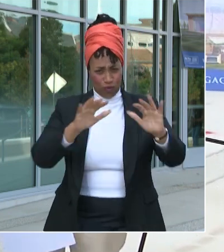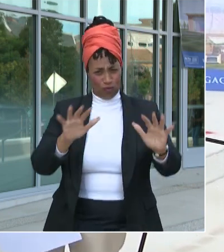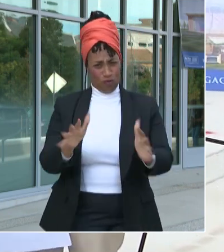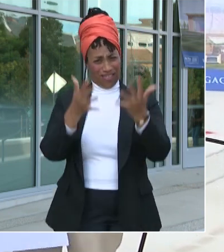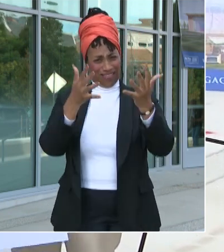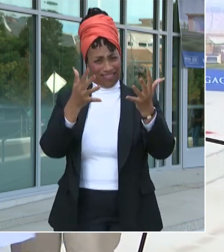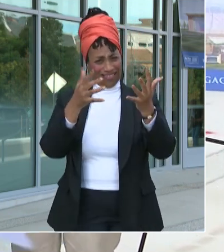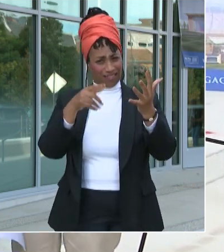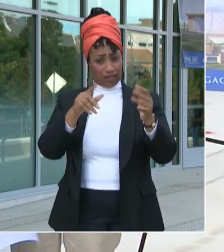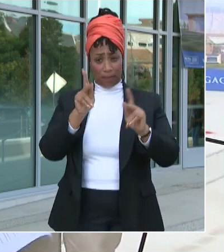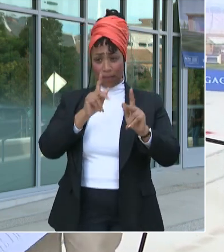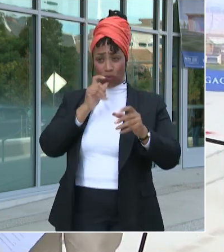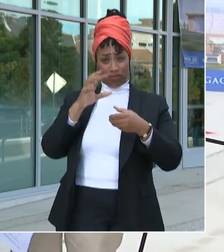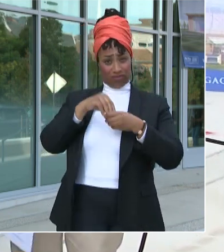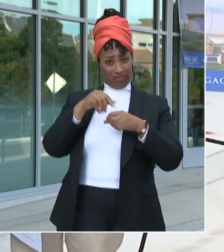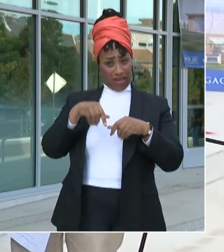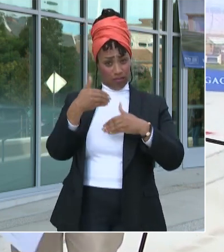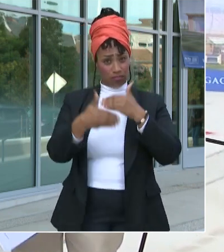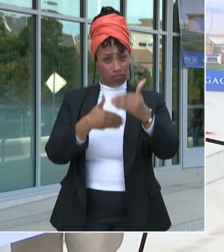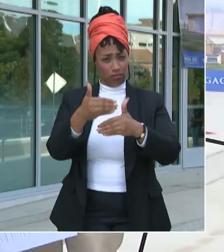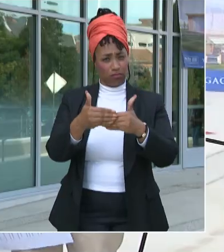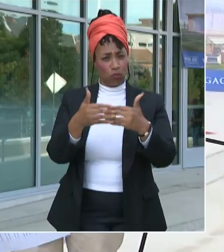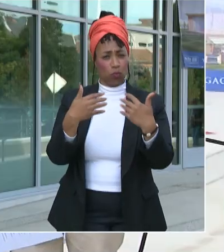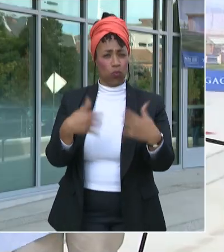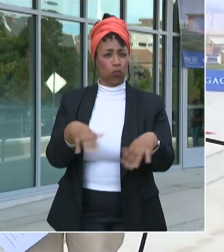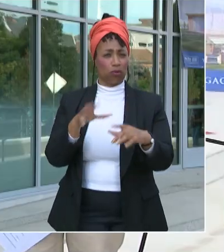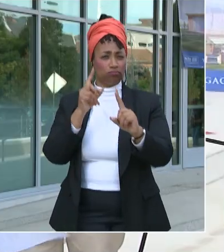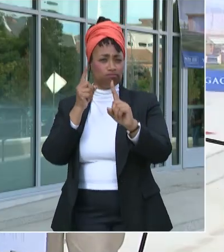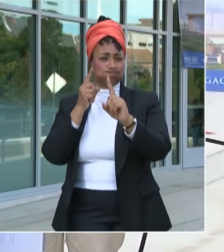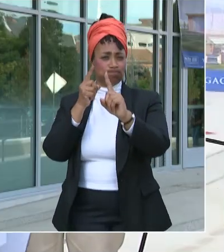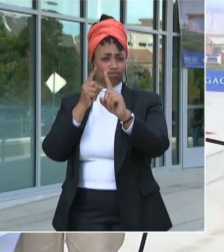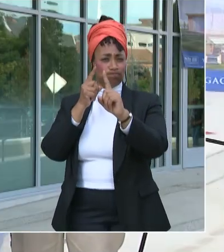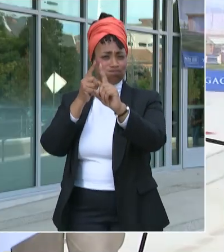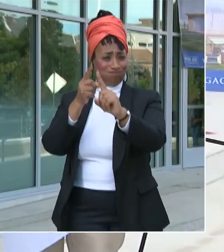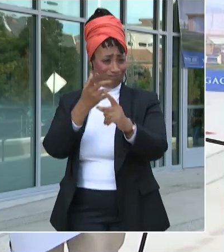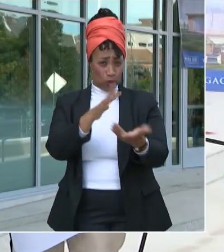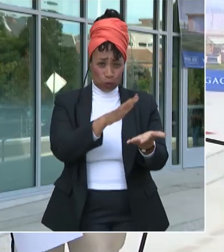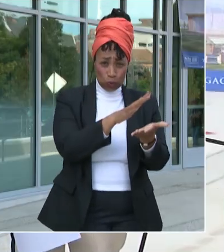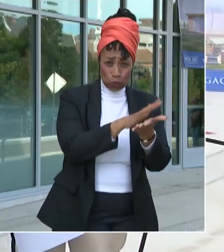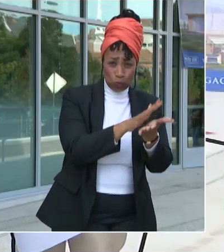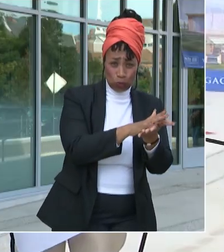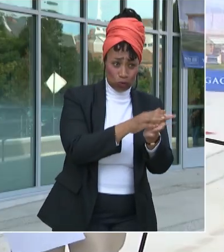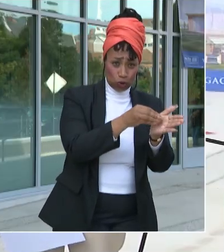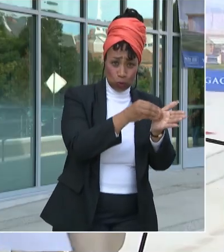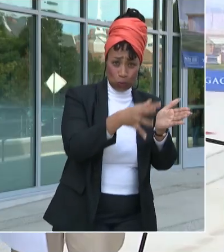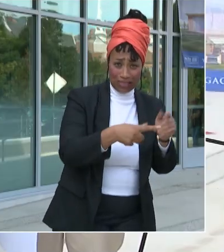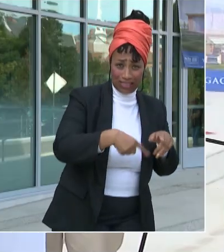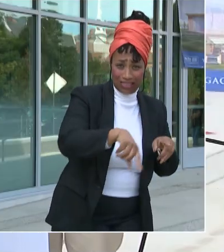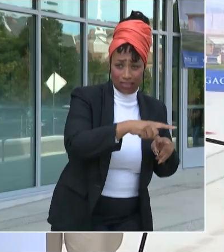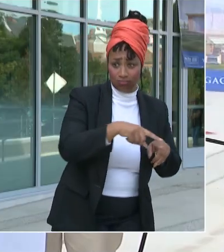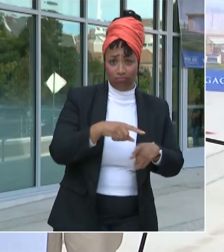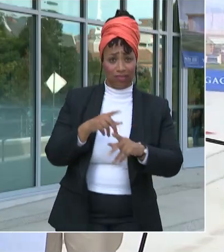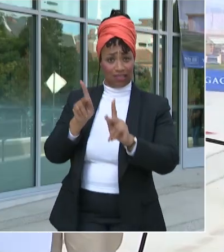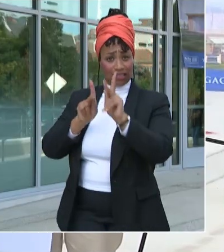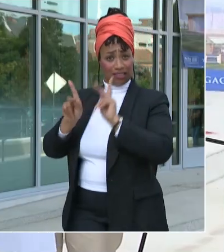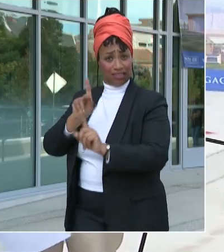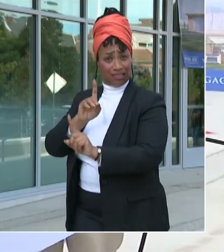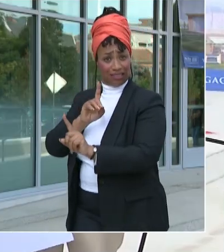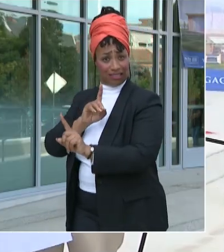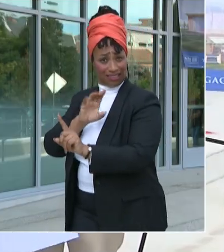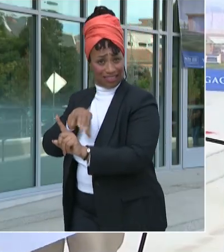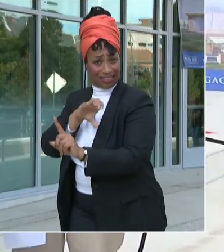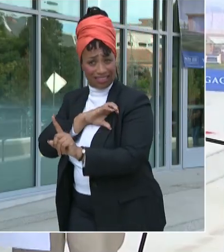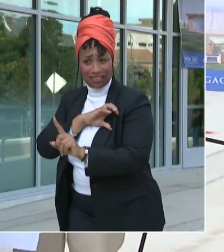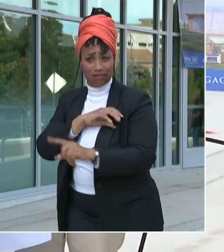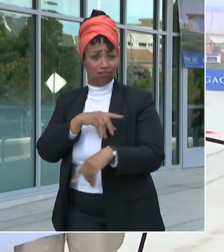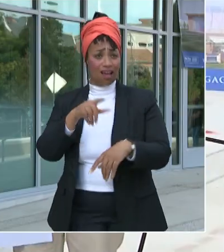mission: exceptional scholars, engaged citizens, and visionary leaders of tomorrow. And so